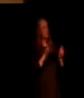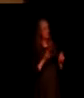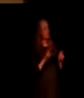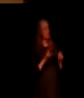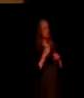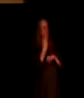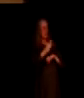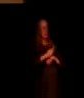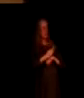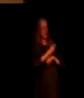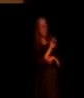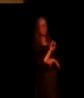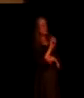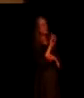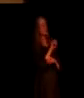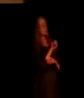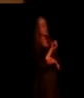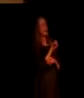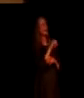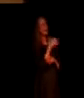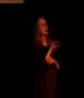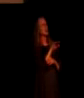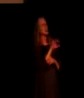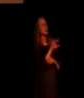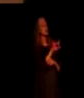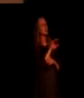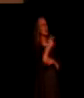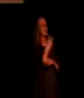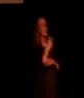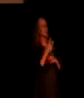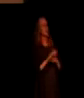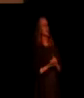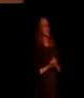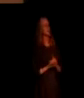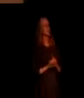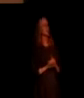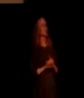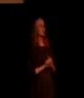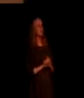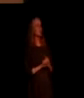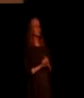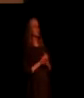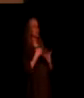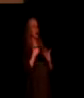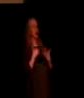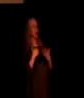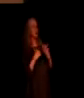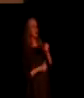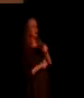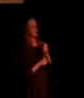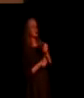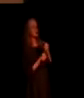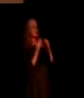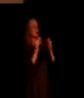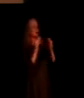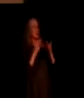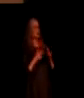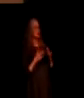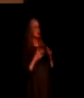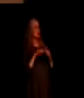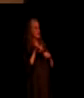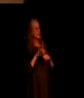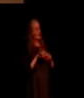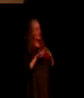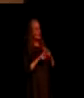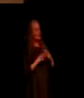dated July of 1983. And so this, as an assistant professor, was my